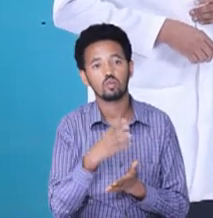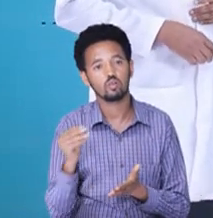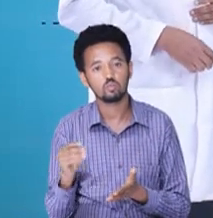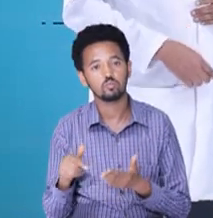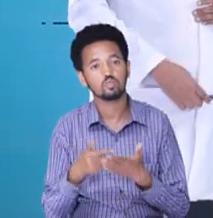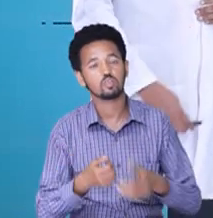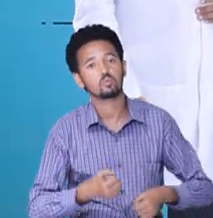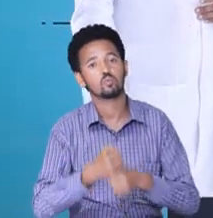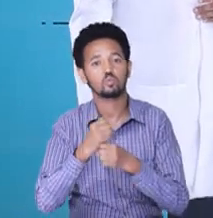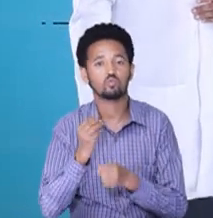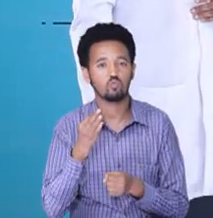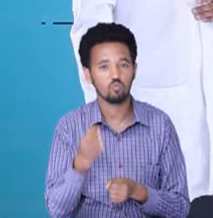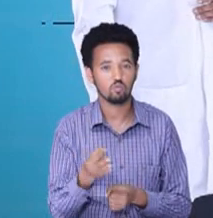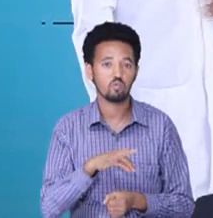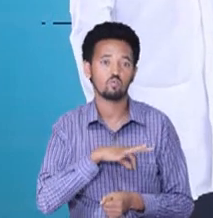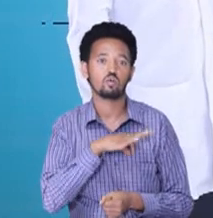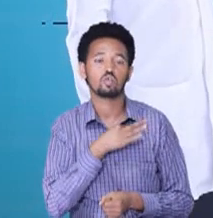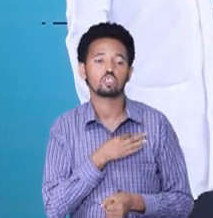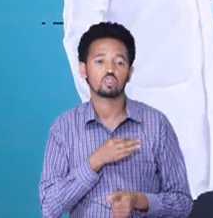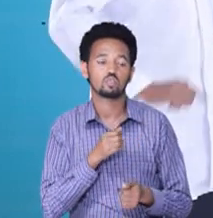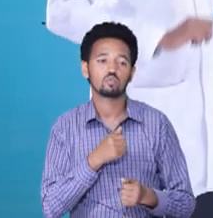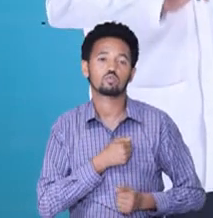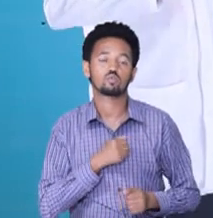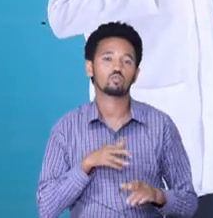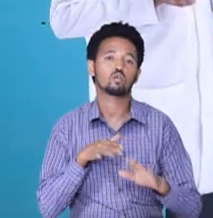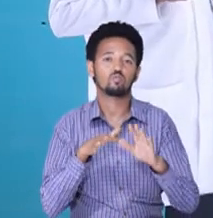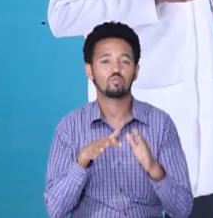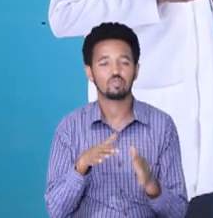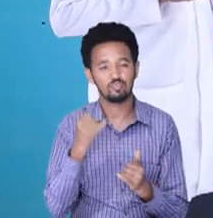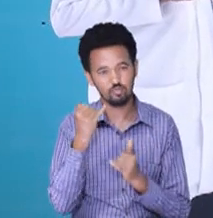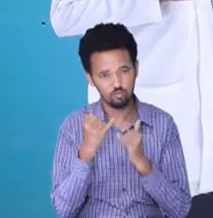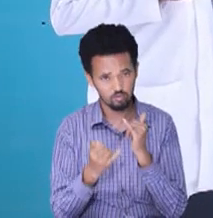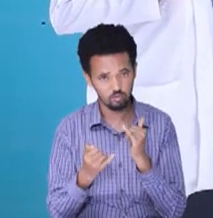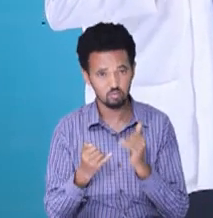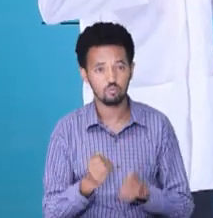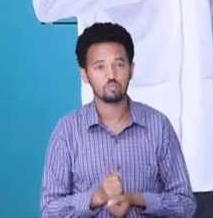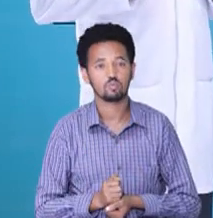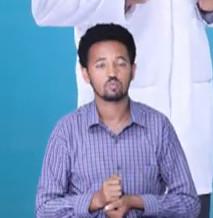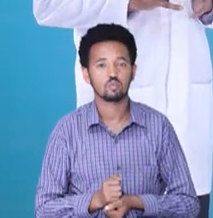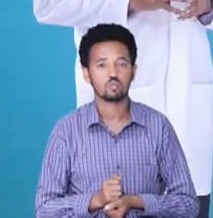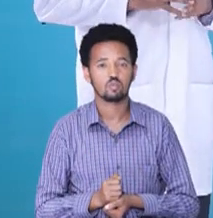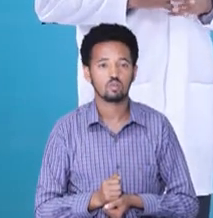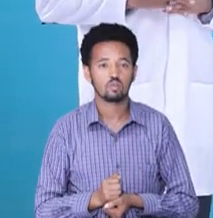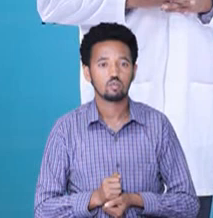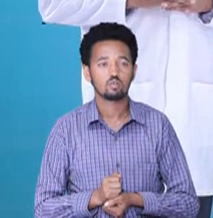the support of the French army. Then, finally, in